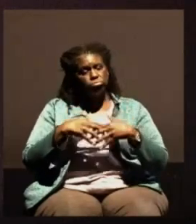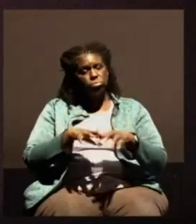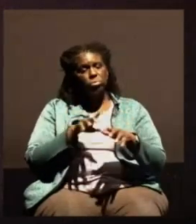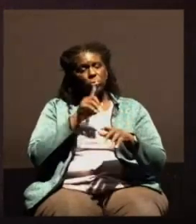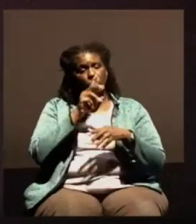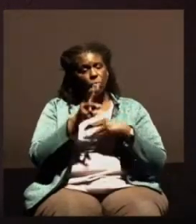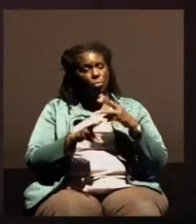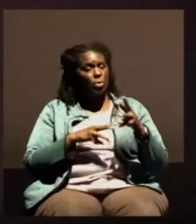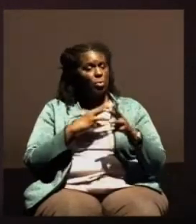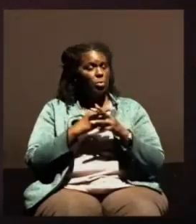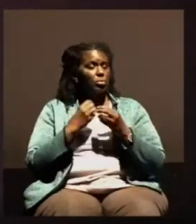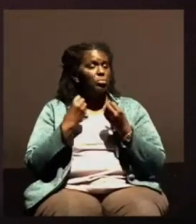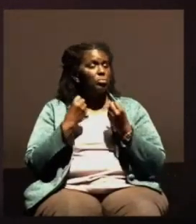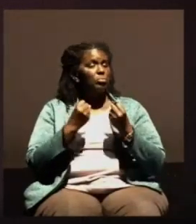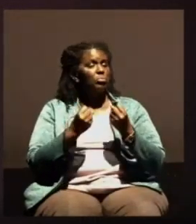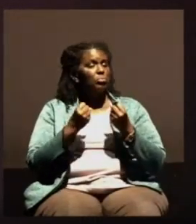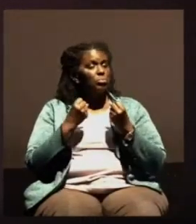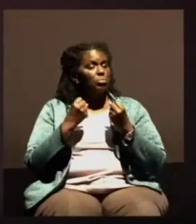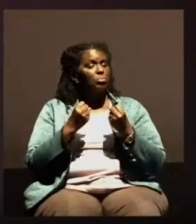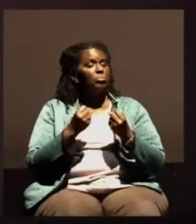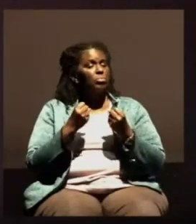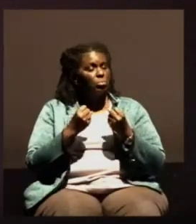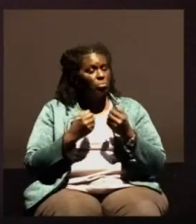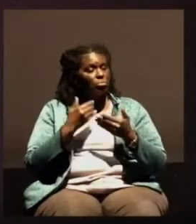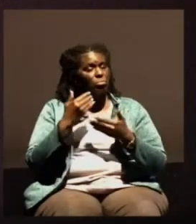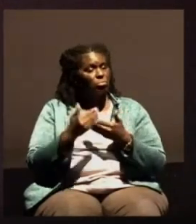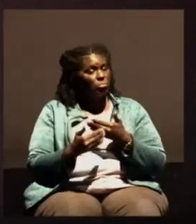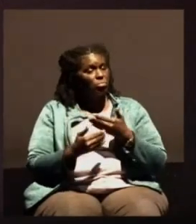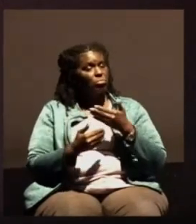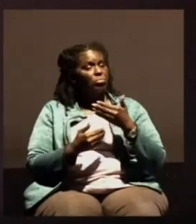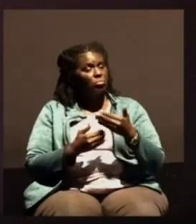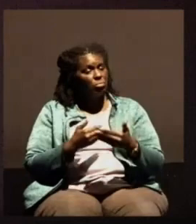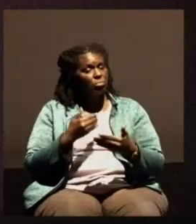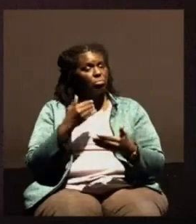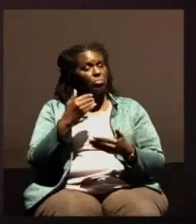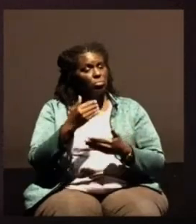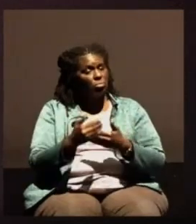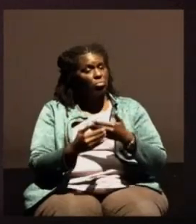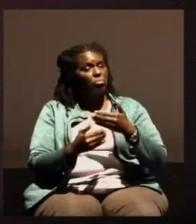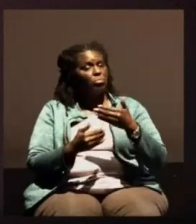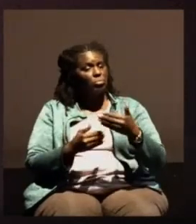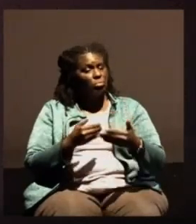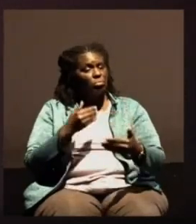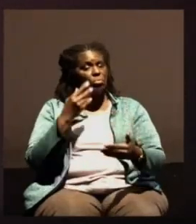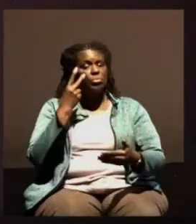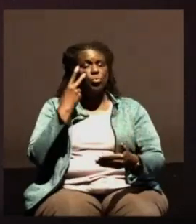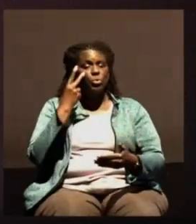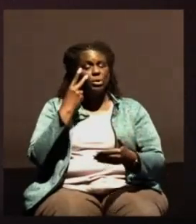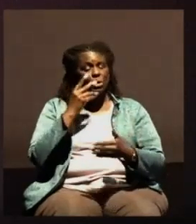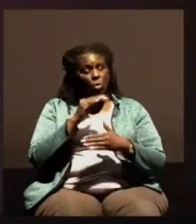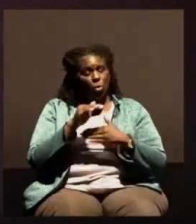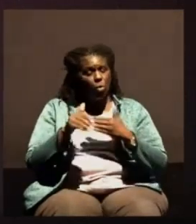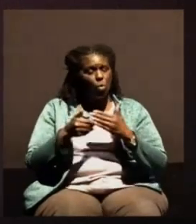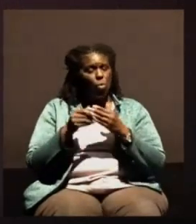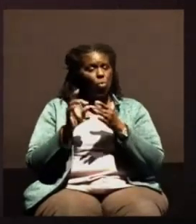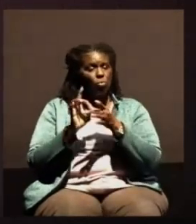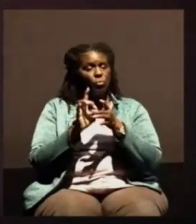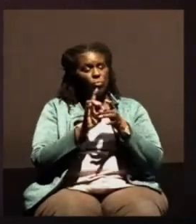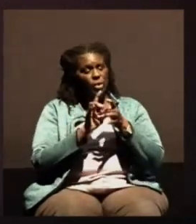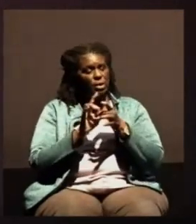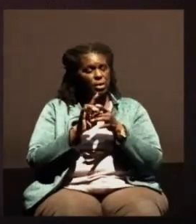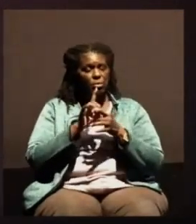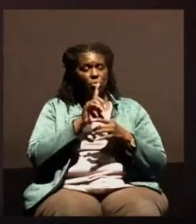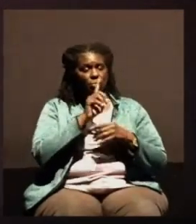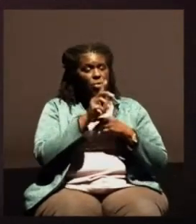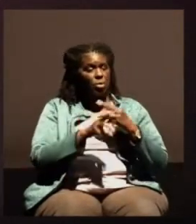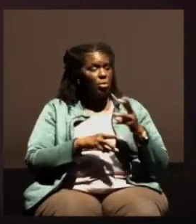they drive on, and get clear of the mist, they will really see how it's really connected to the real